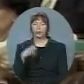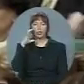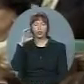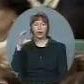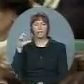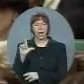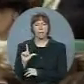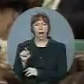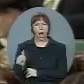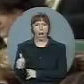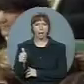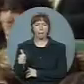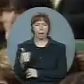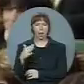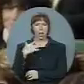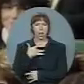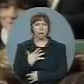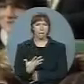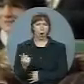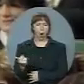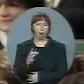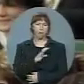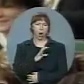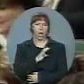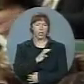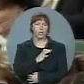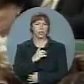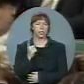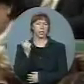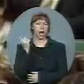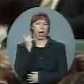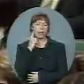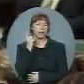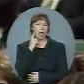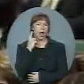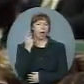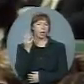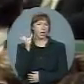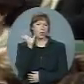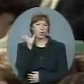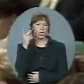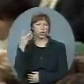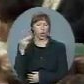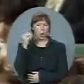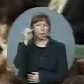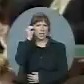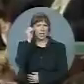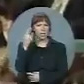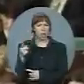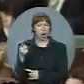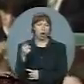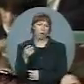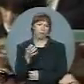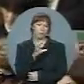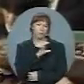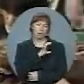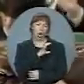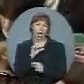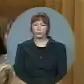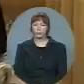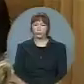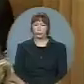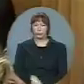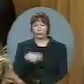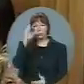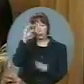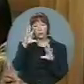perspective. But, Mr. Speaker, this is important that we move in this direction, get away from the soft on crime